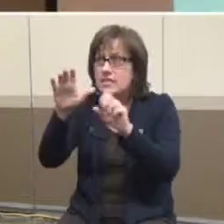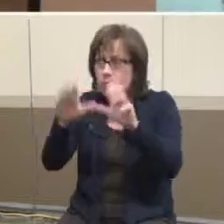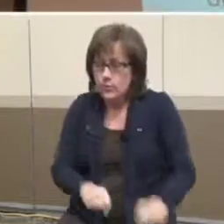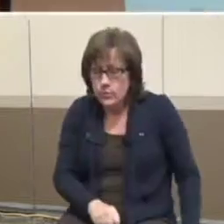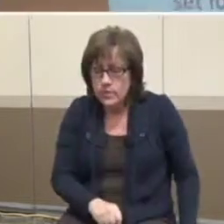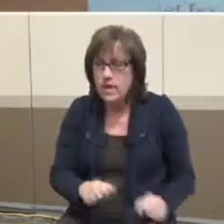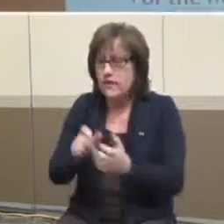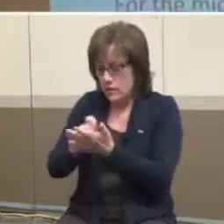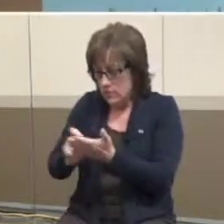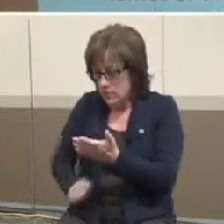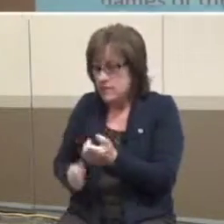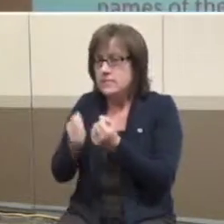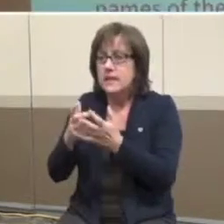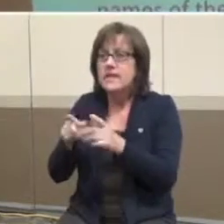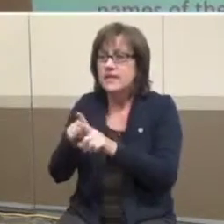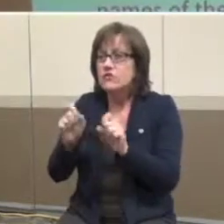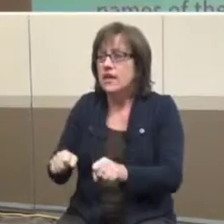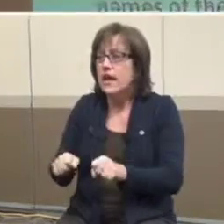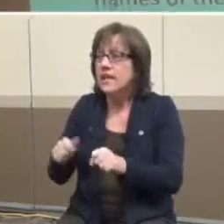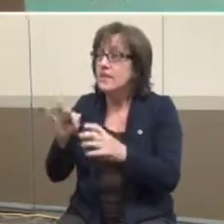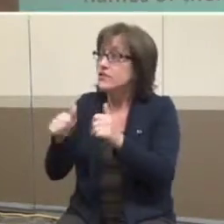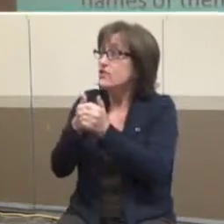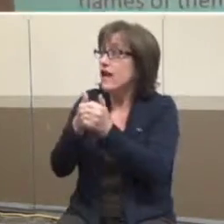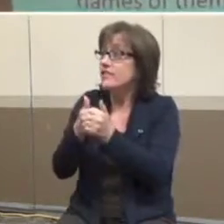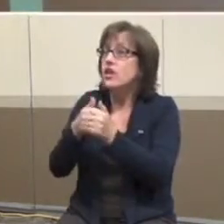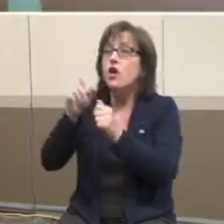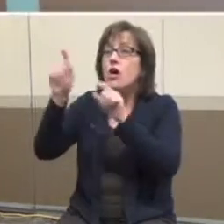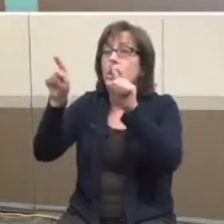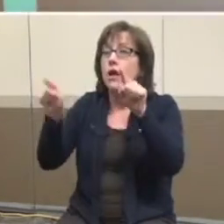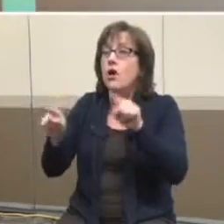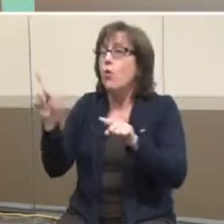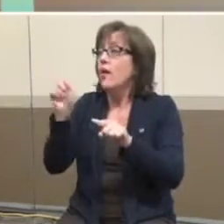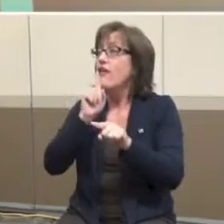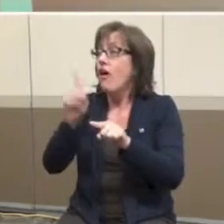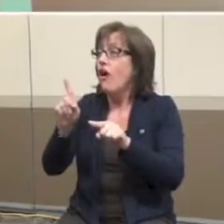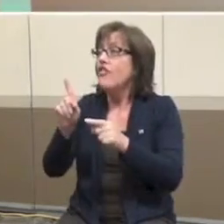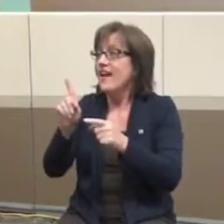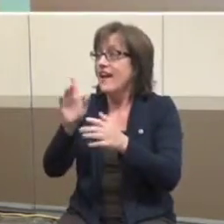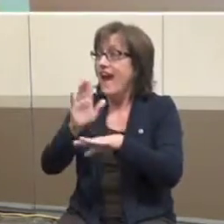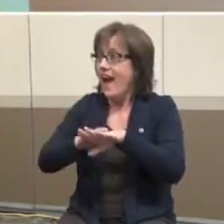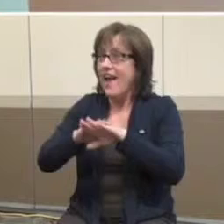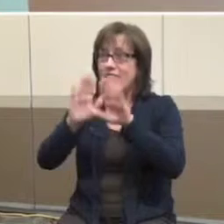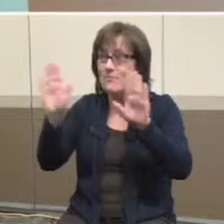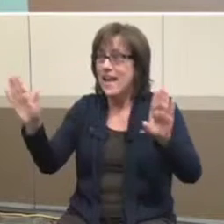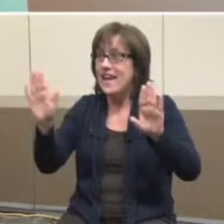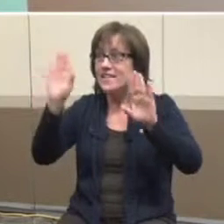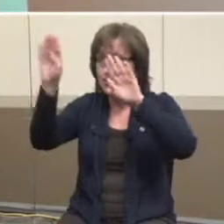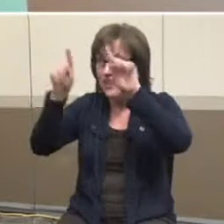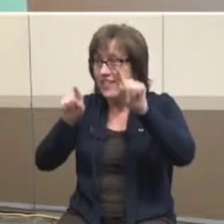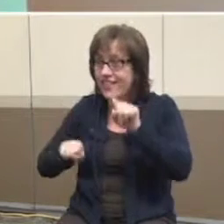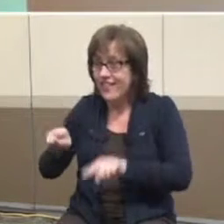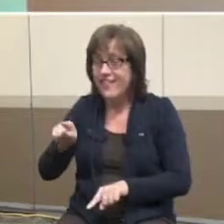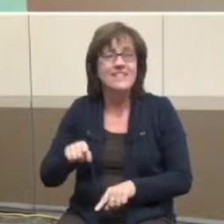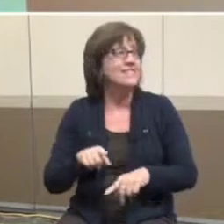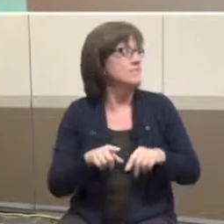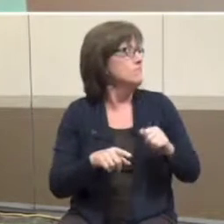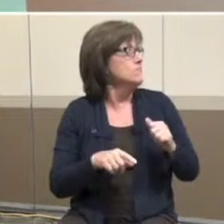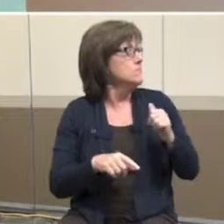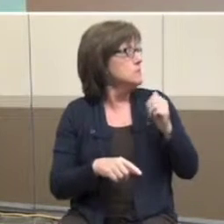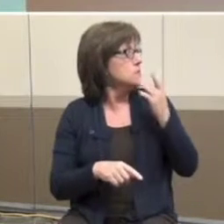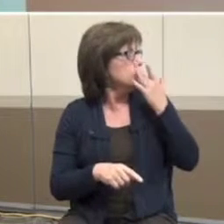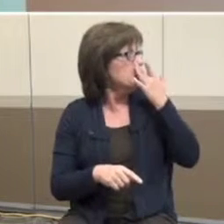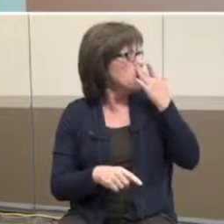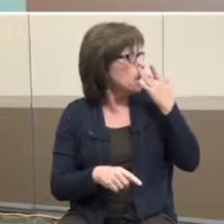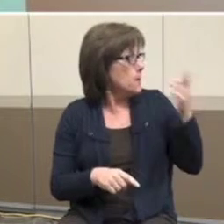you want an added challenge, see if you can remember where they were. I didn't count that, but I'm sorry how dark it is. This is